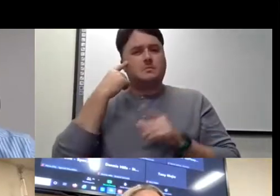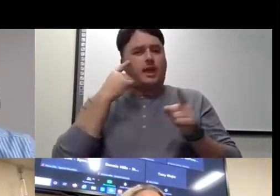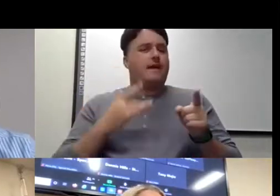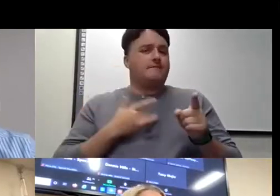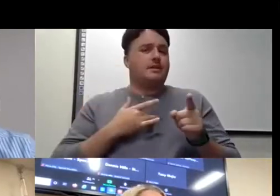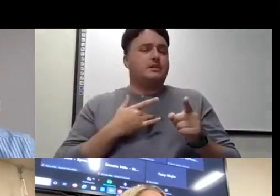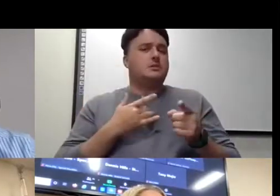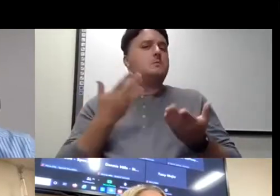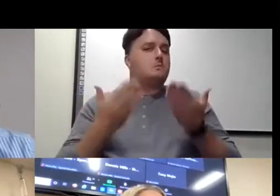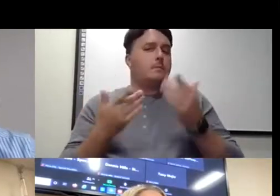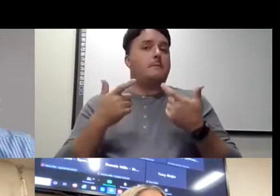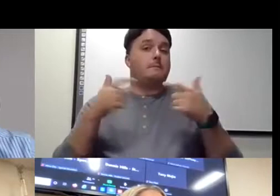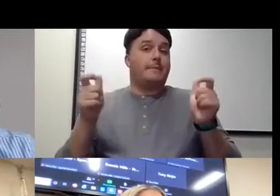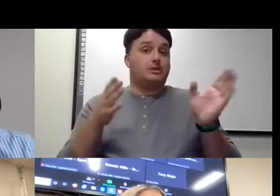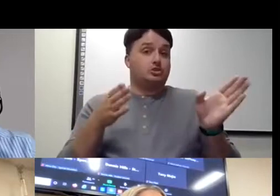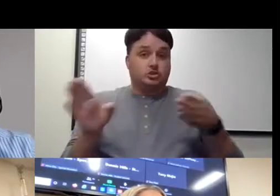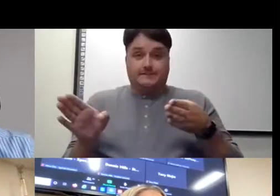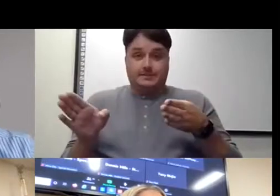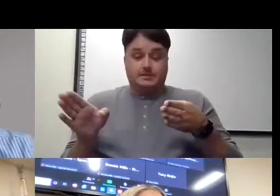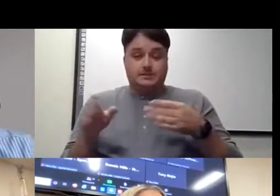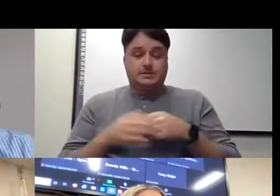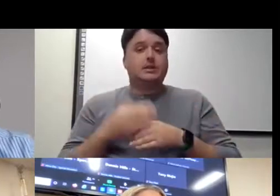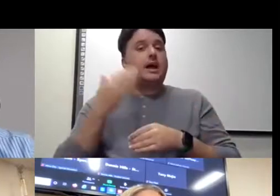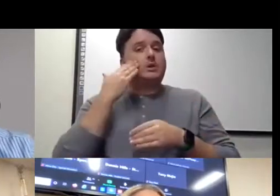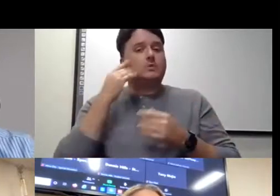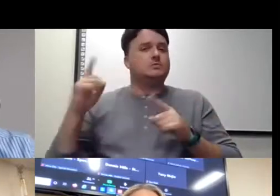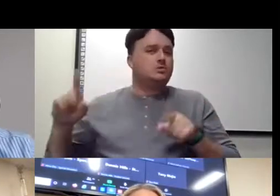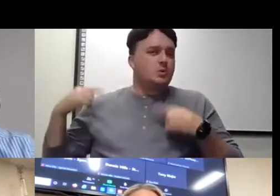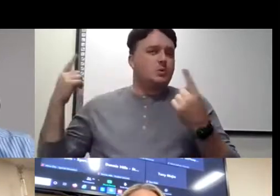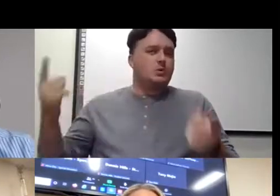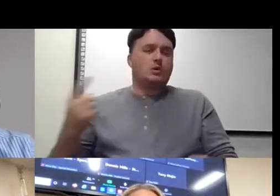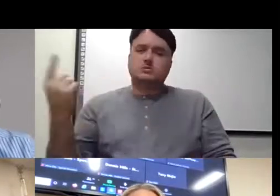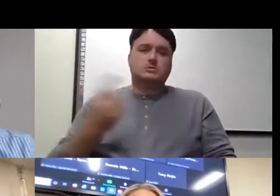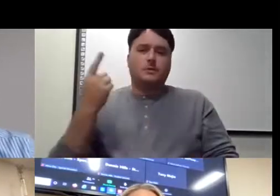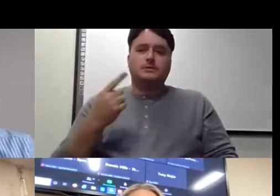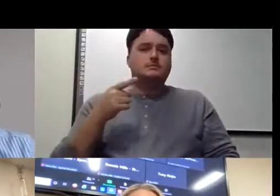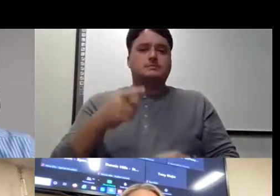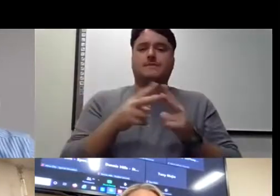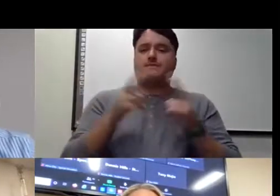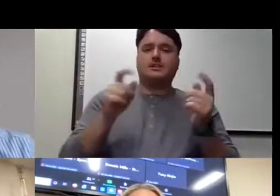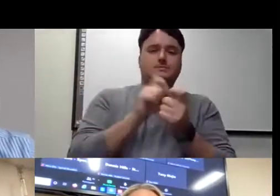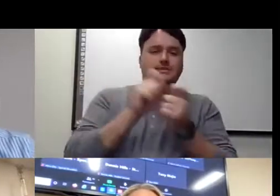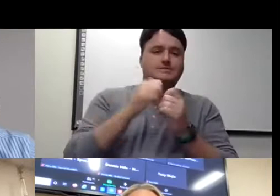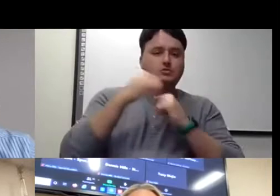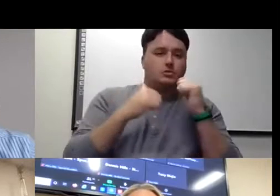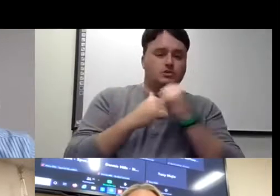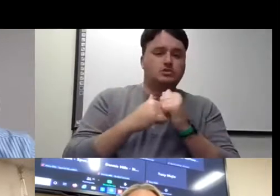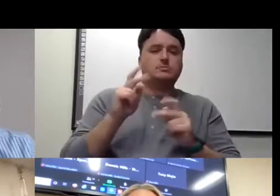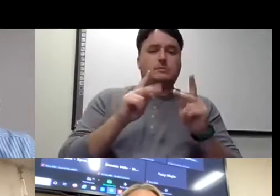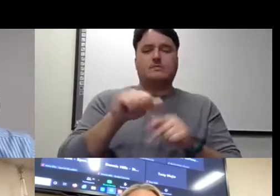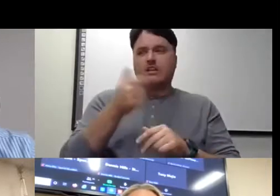it's probably a pretty big shift. Like I know for so long, it's always been like this very specific structure and people know.